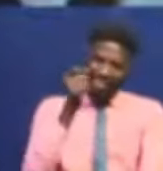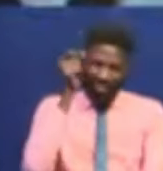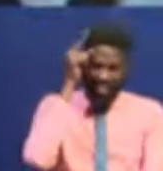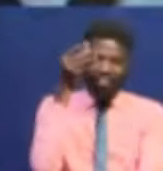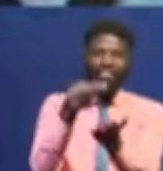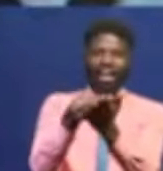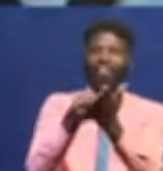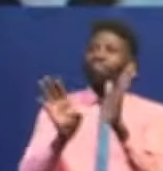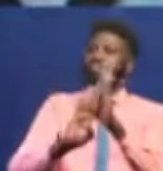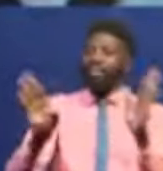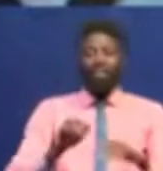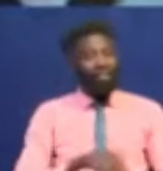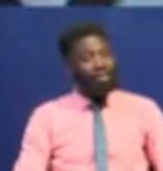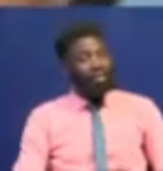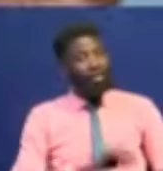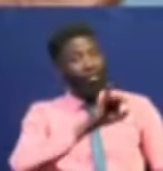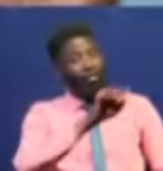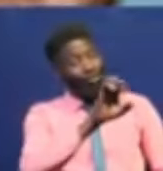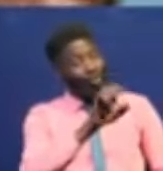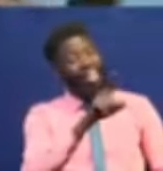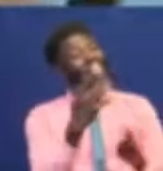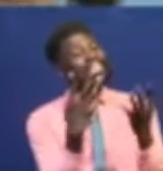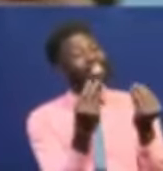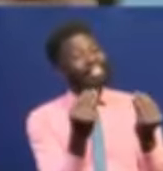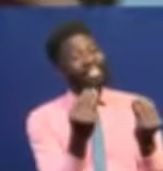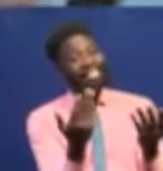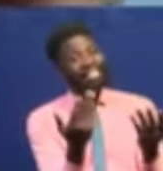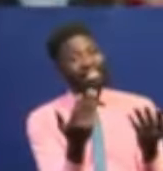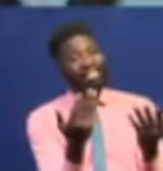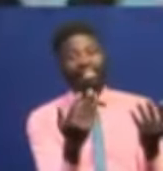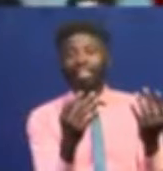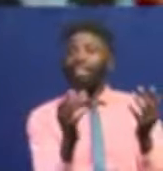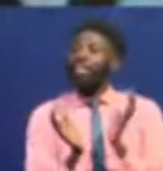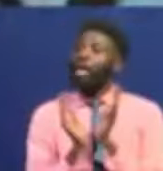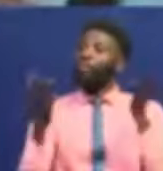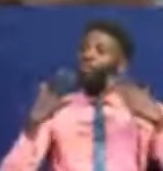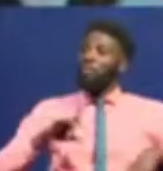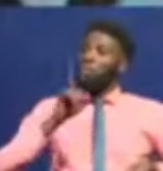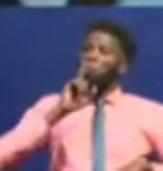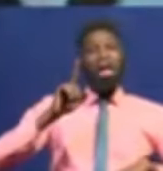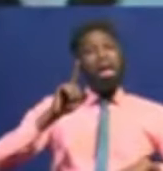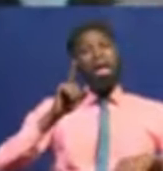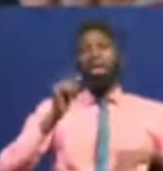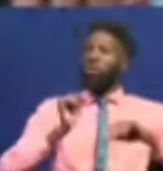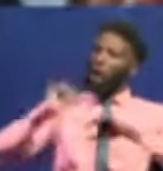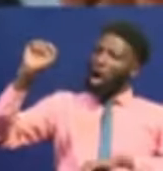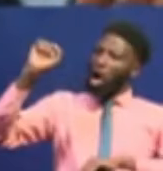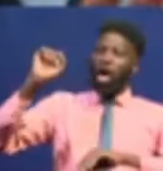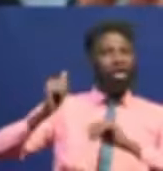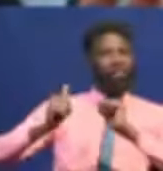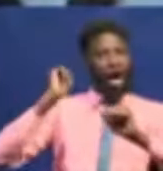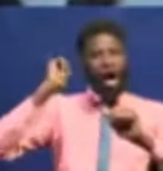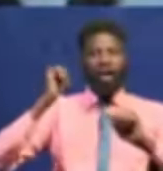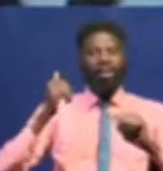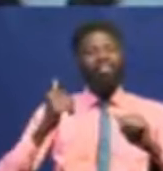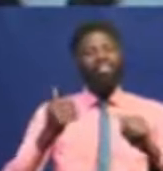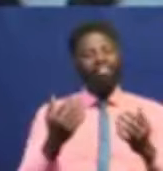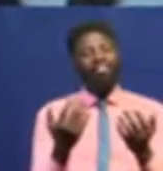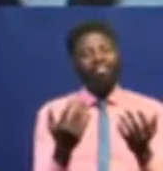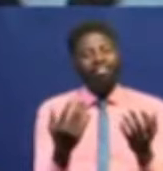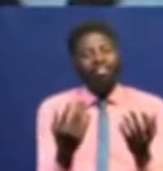easy. Joe, it is easy for us as a country to say, let us reject the finance bill. That's fine. And